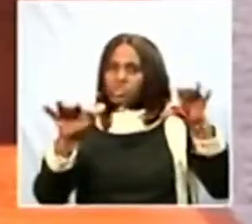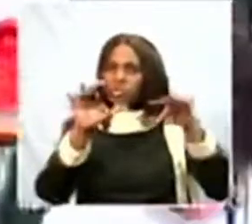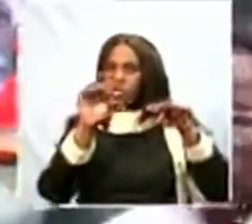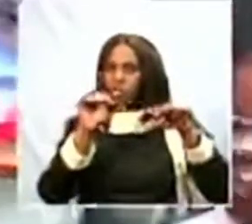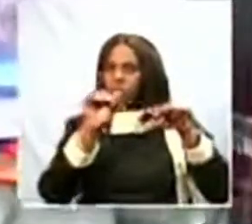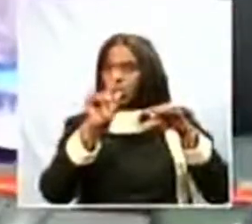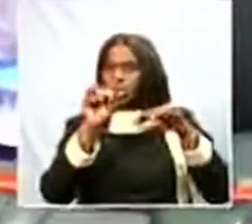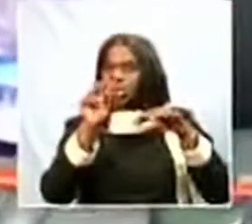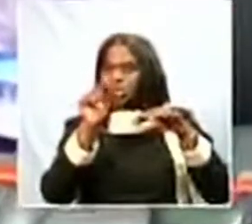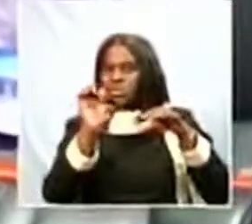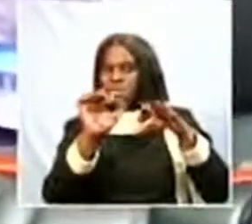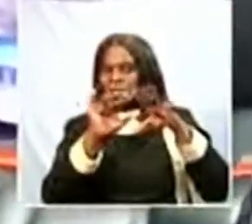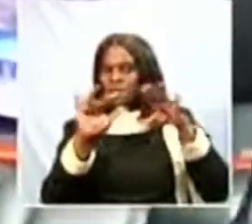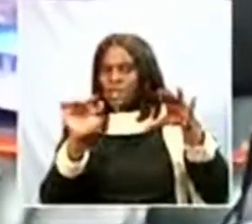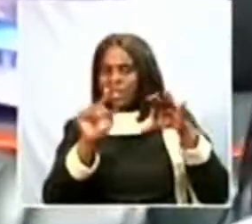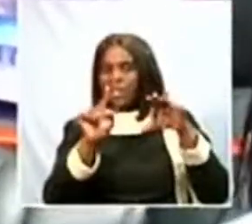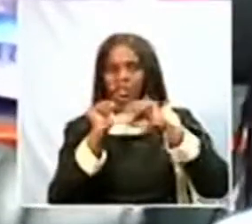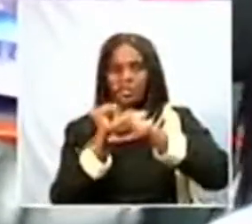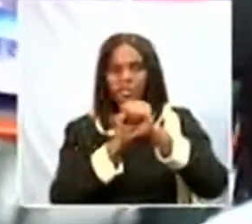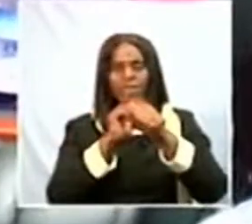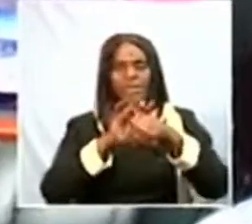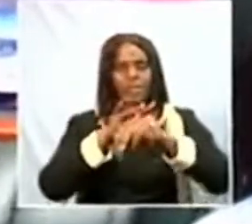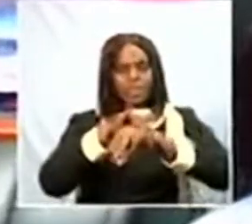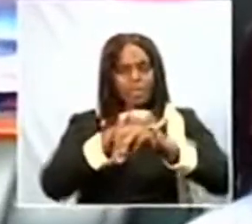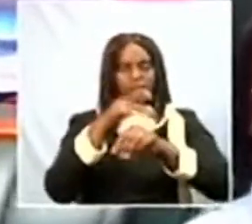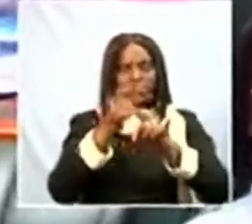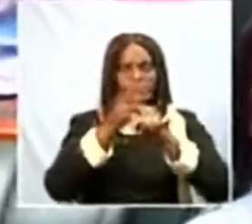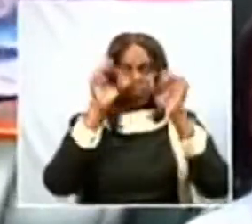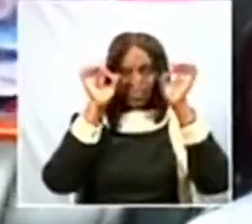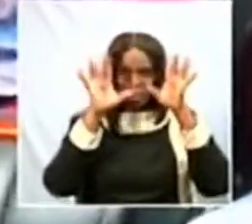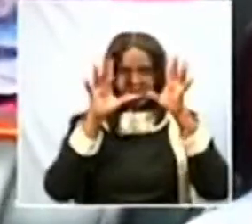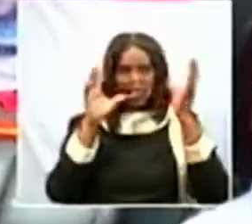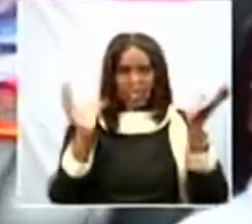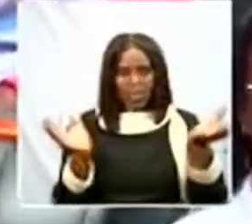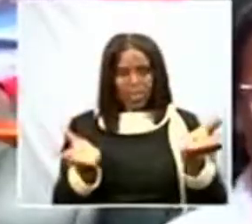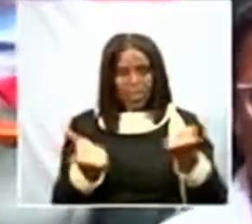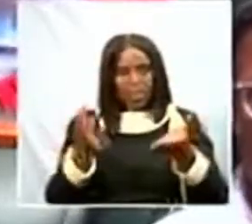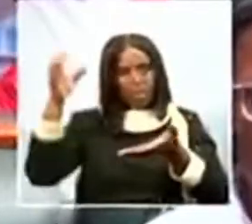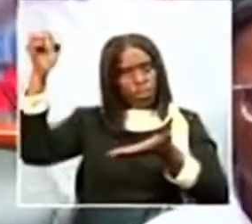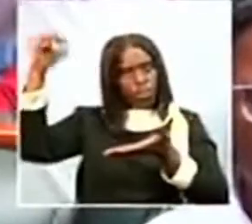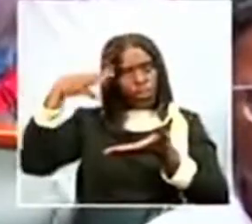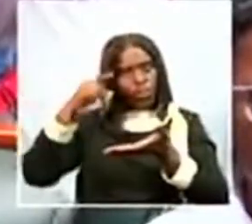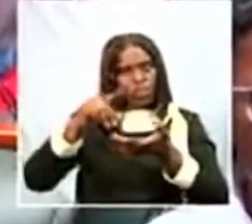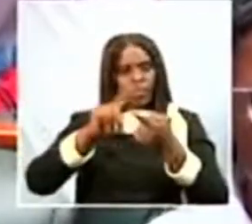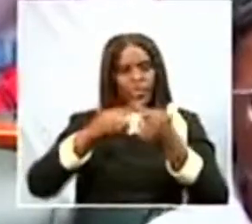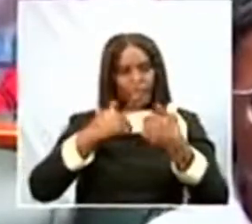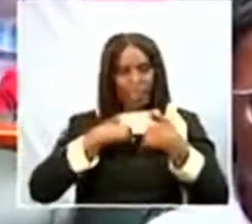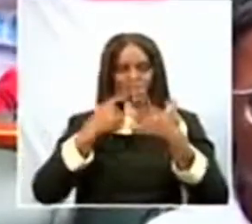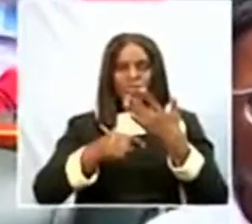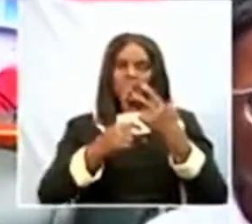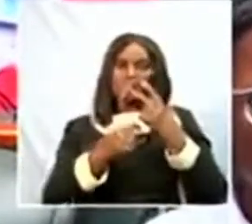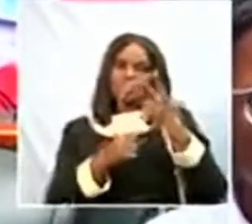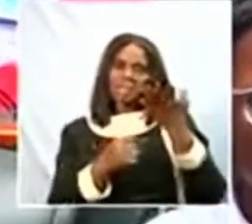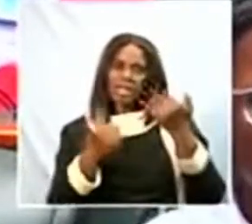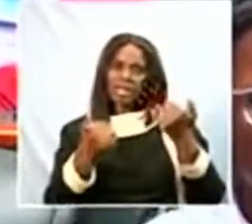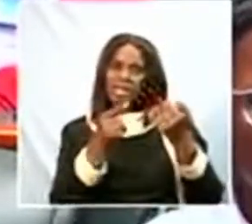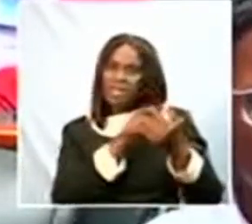crucial because it protects the earth from the harmful rays of the sun. But it has been noticed that